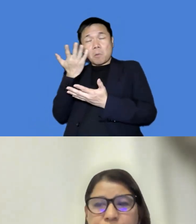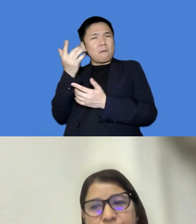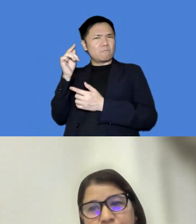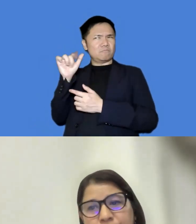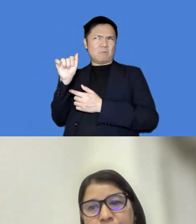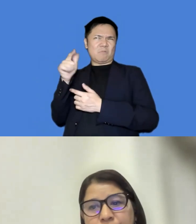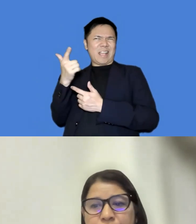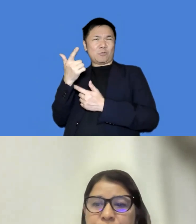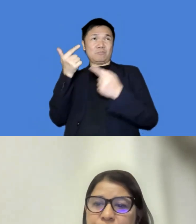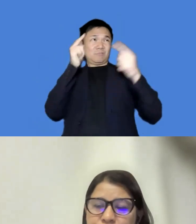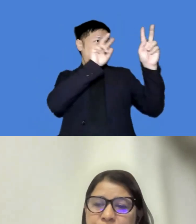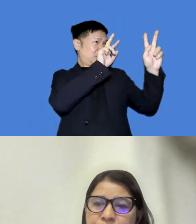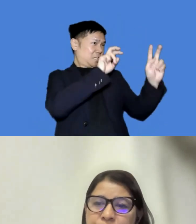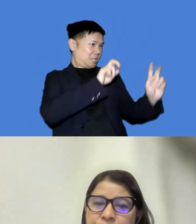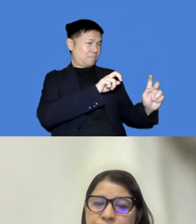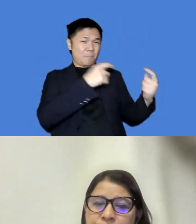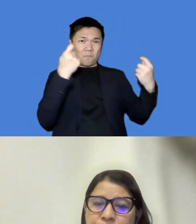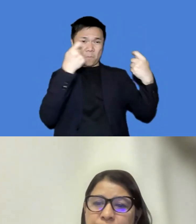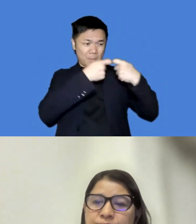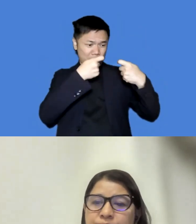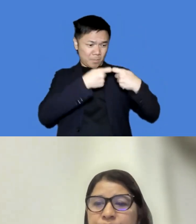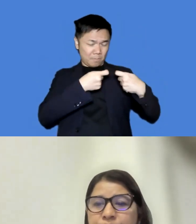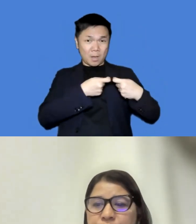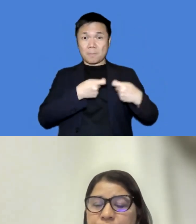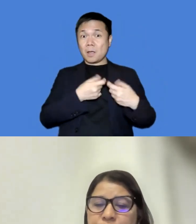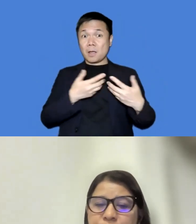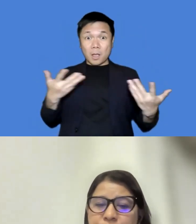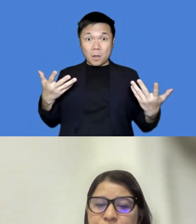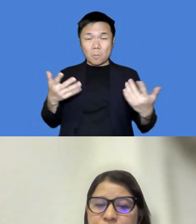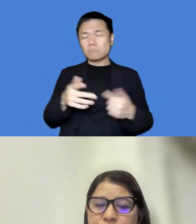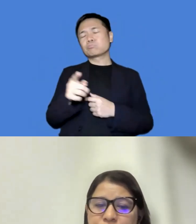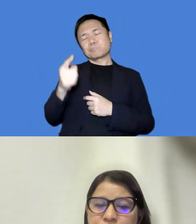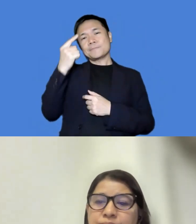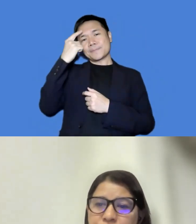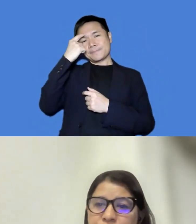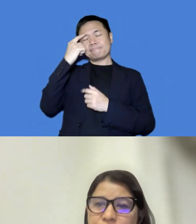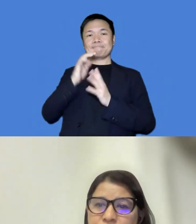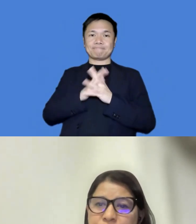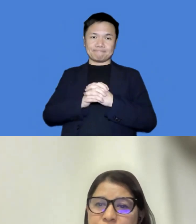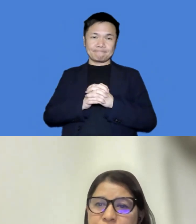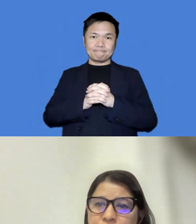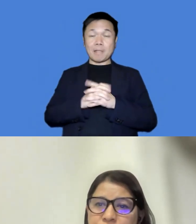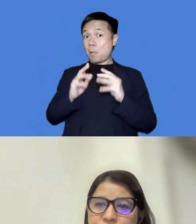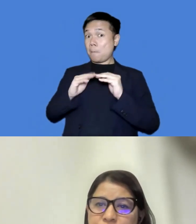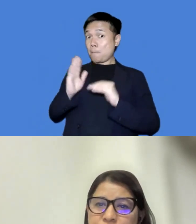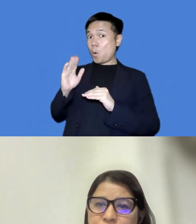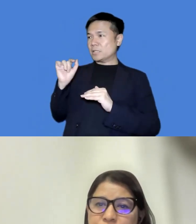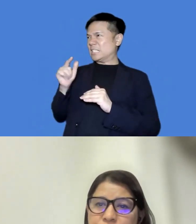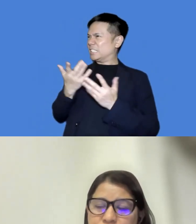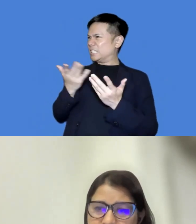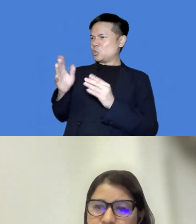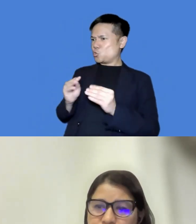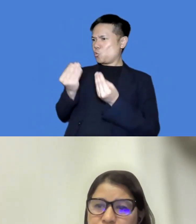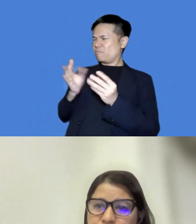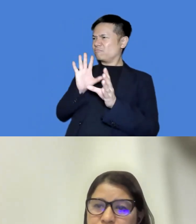specific thematics, it's important to recognize that engagement in events like these